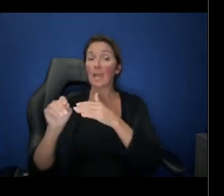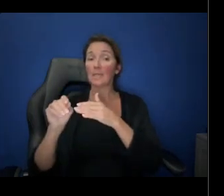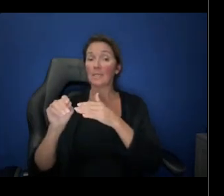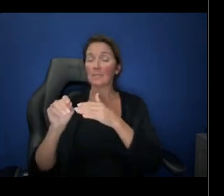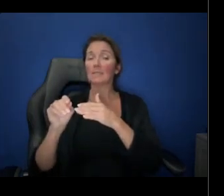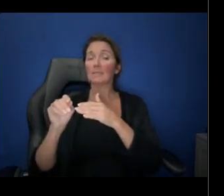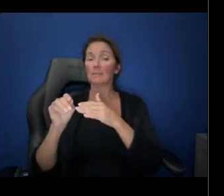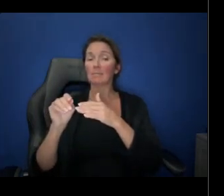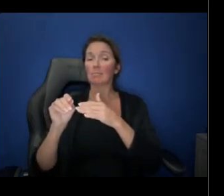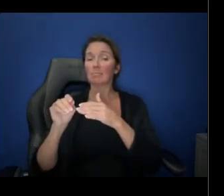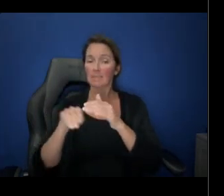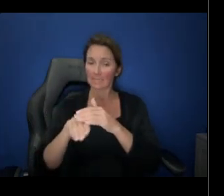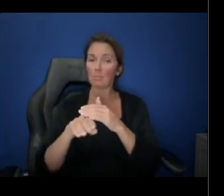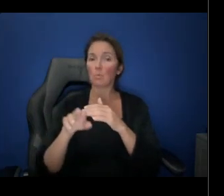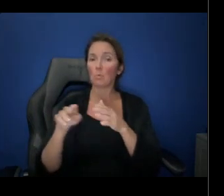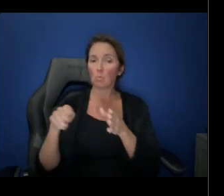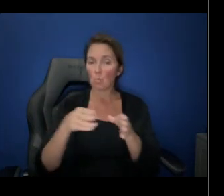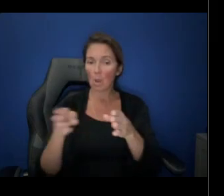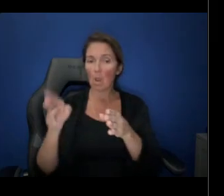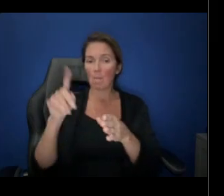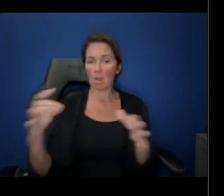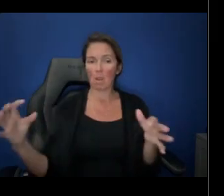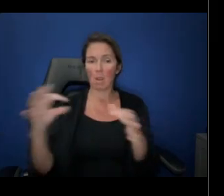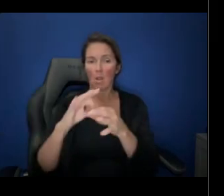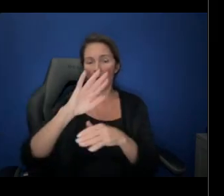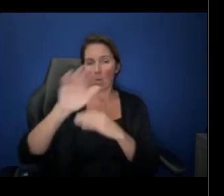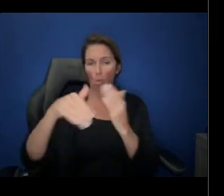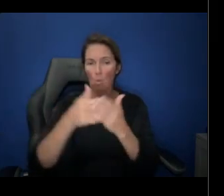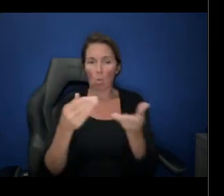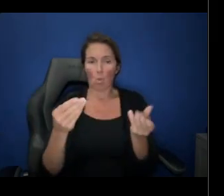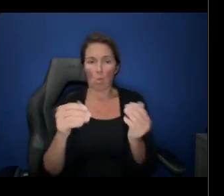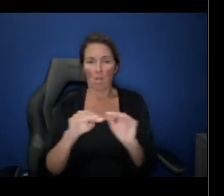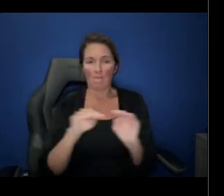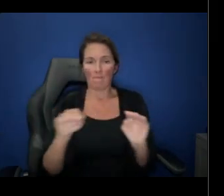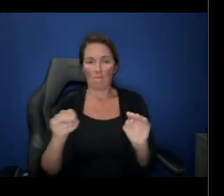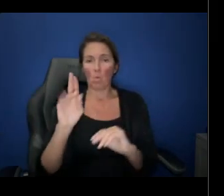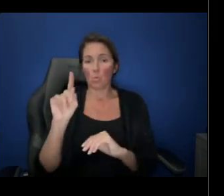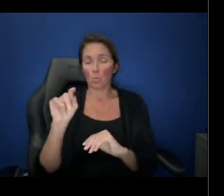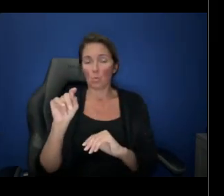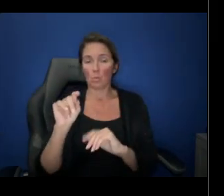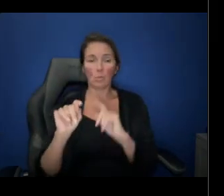route must connect all ground floor units.